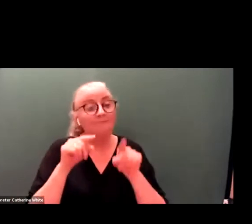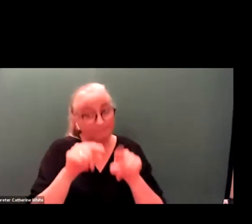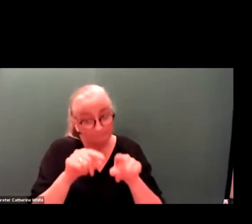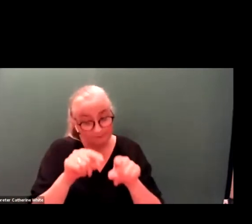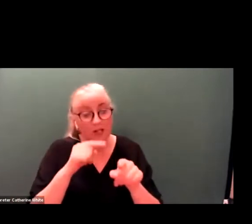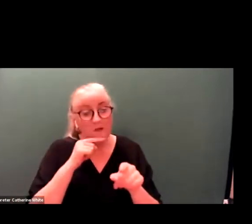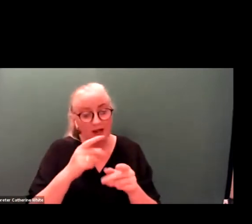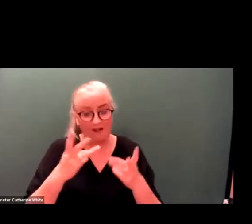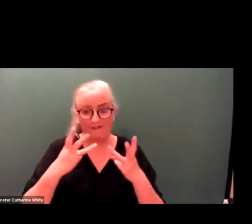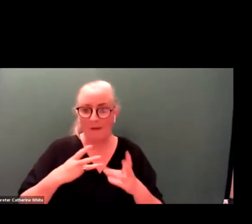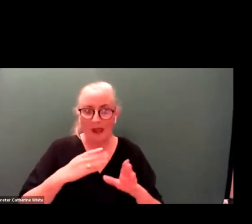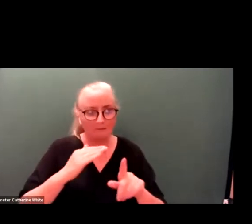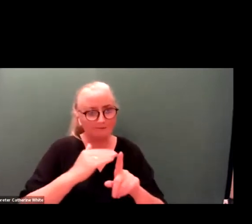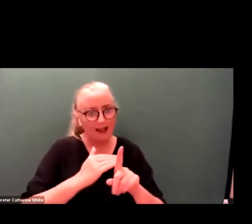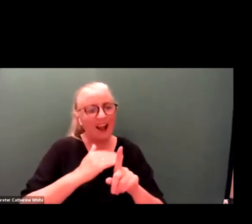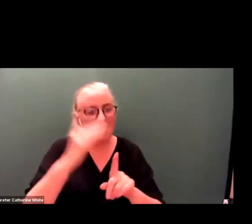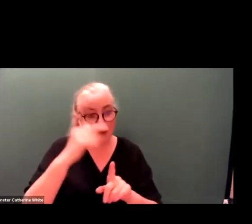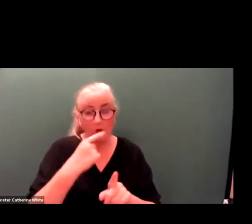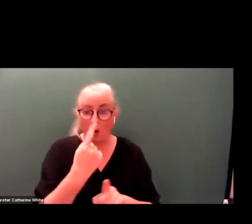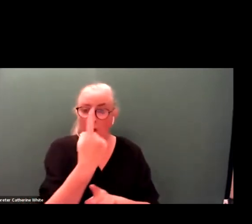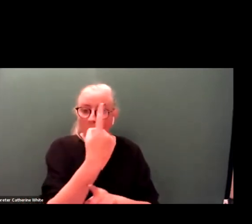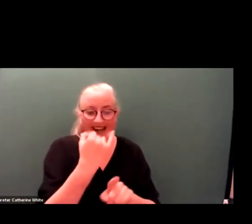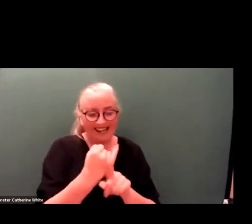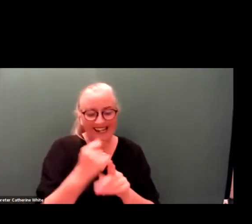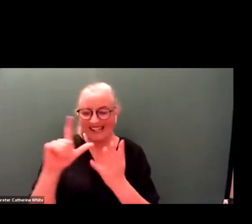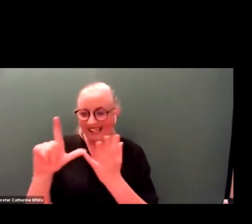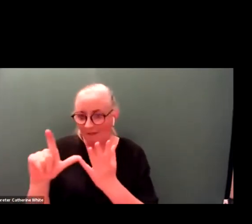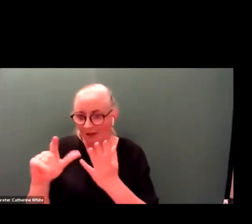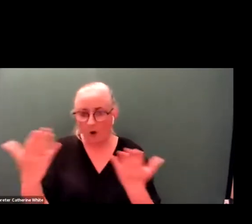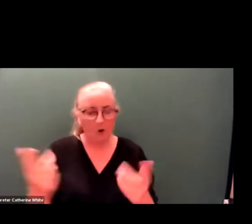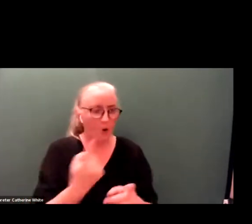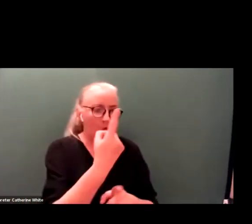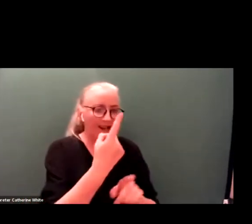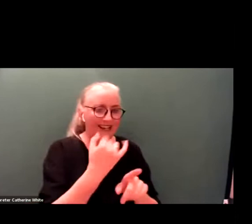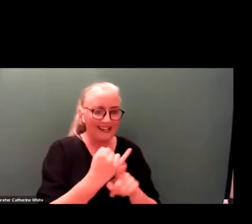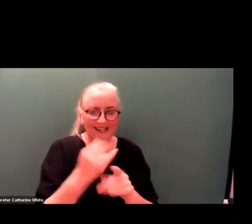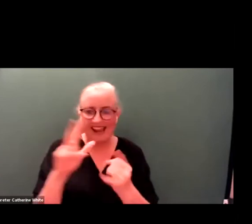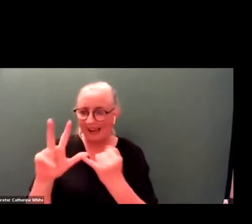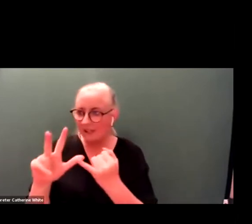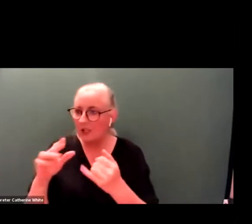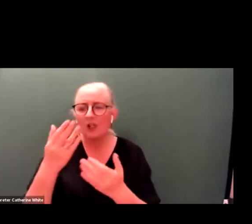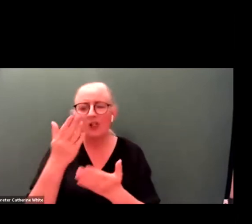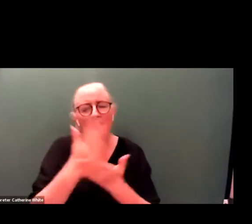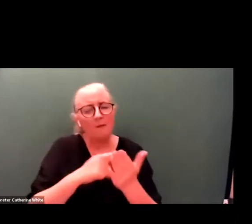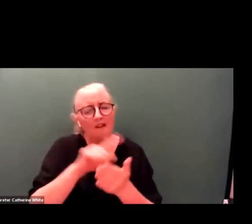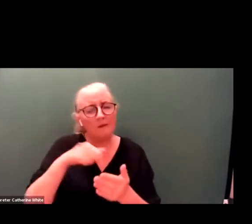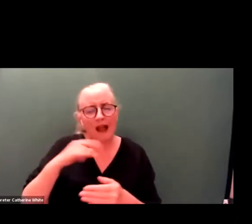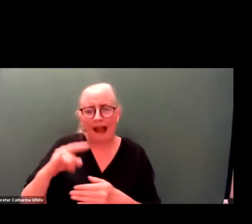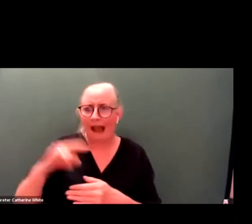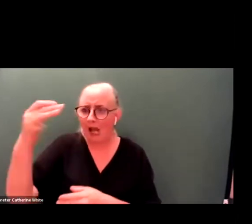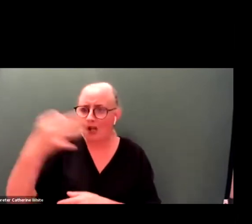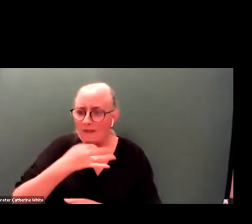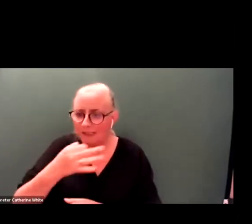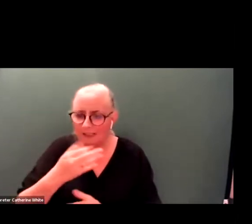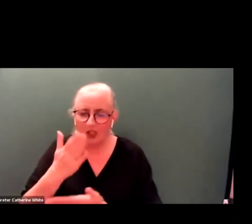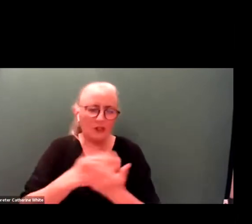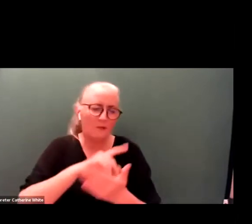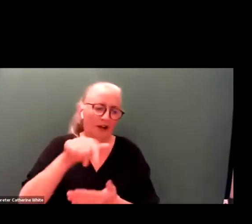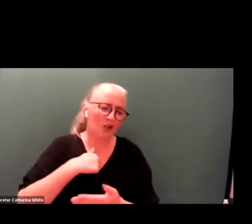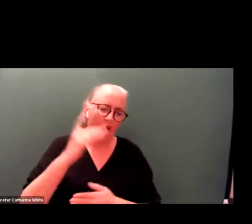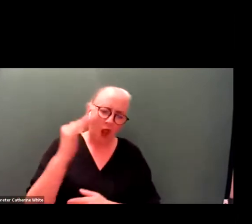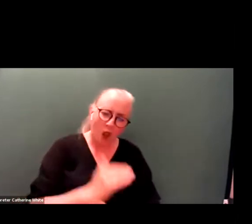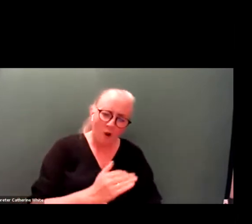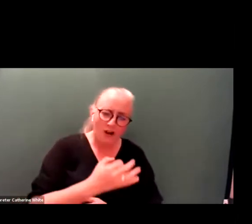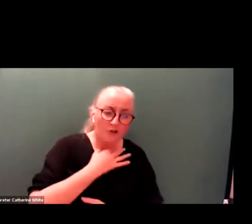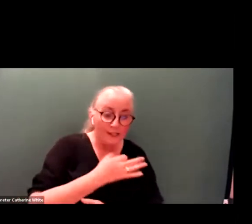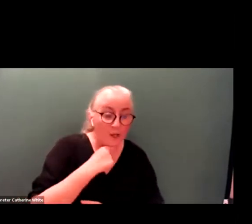females is pretty high. So it's roughly 1 in 7 or 1 in 8. Some of us have higher risk factors and some of us are a little bit lower. The biggest risk factor